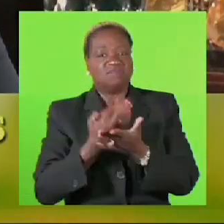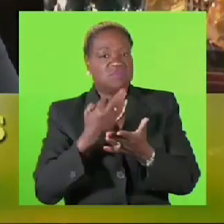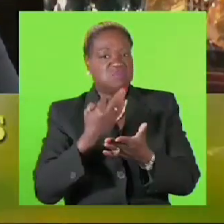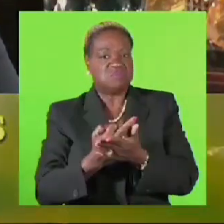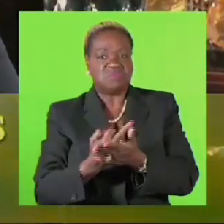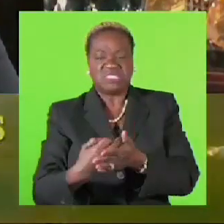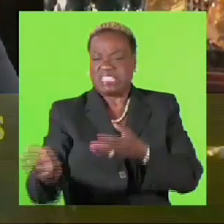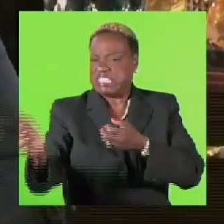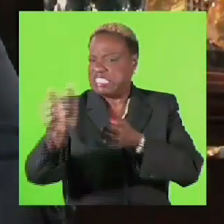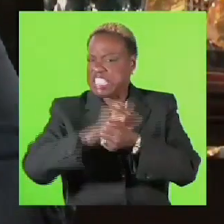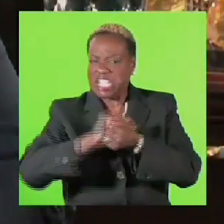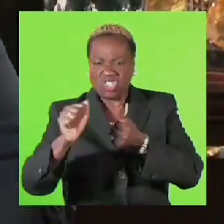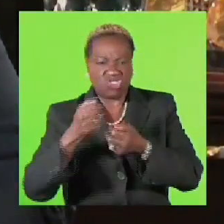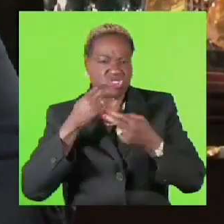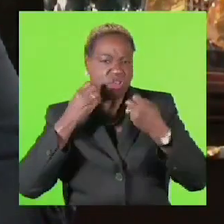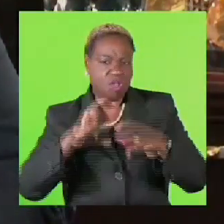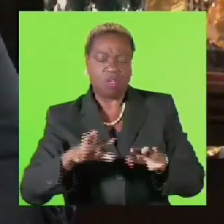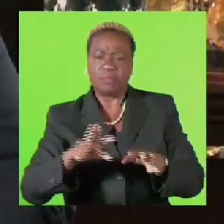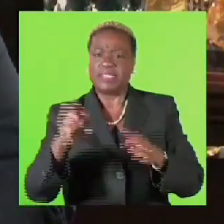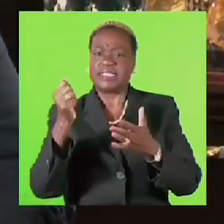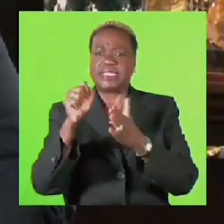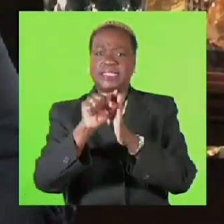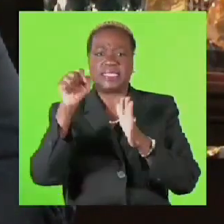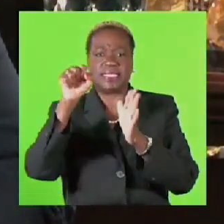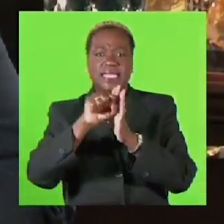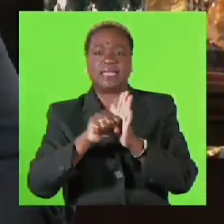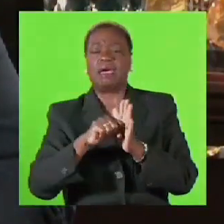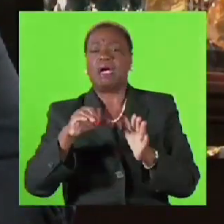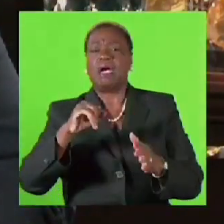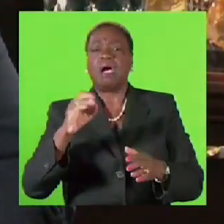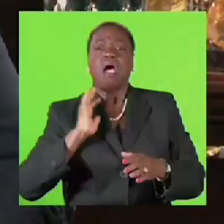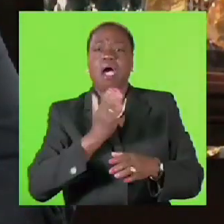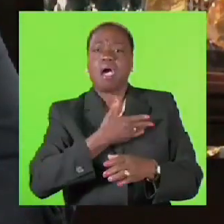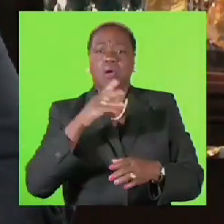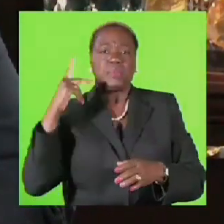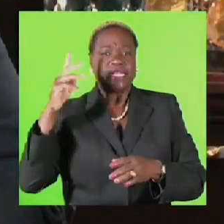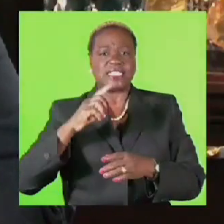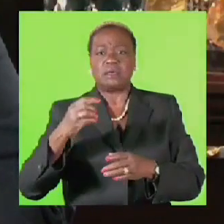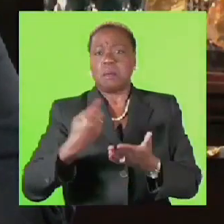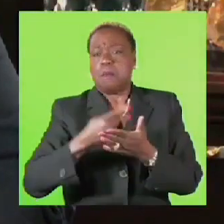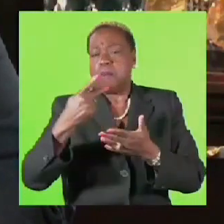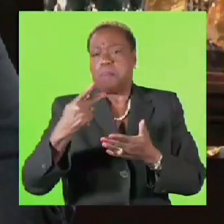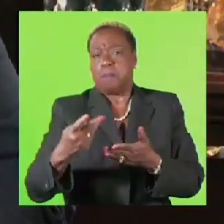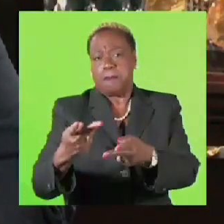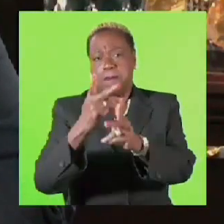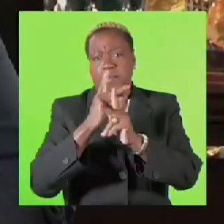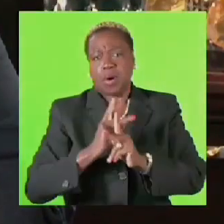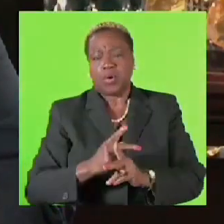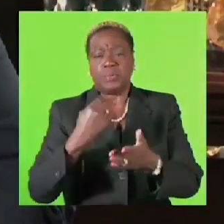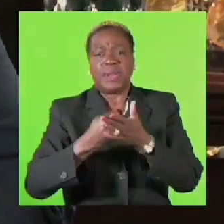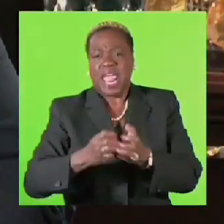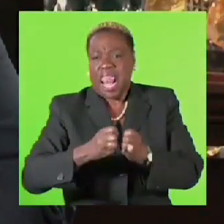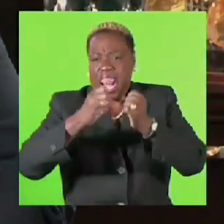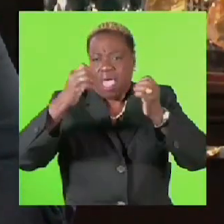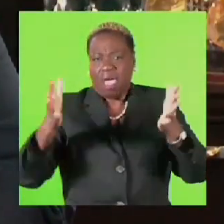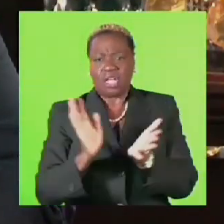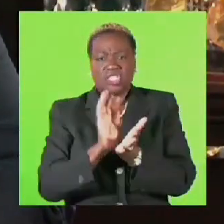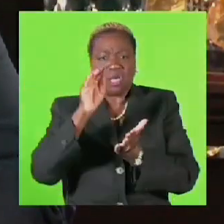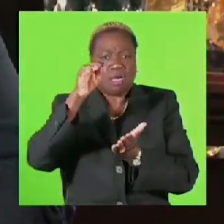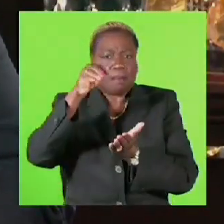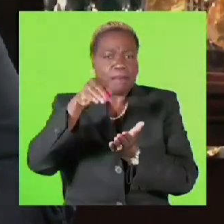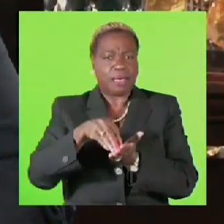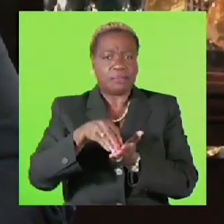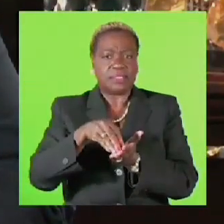a disastrous state. Our predecessors borrowed money in large amounts.